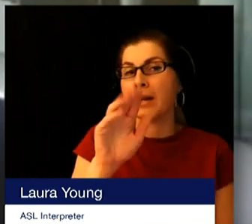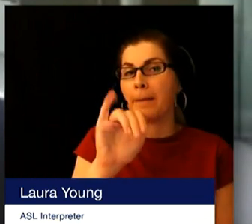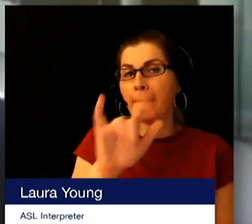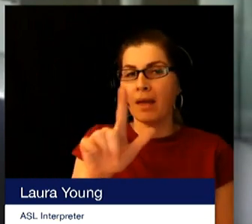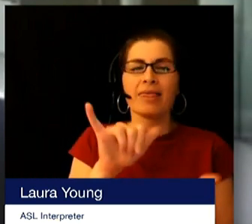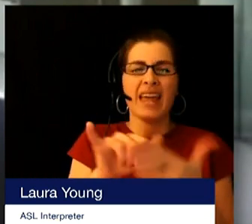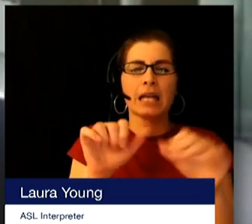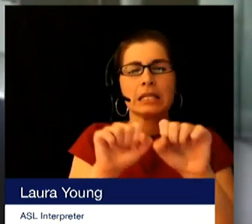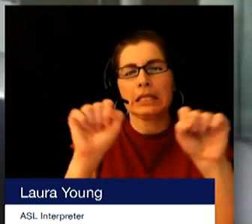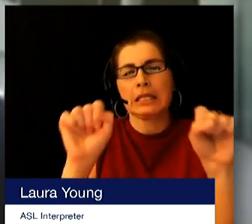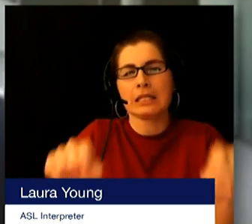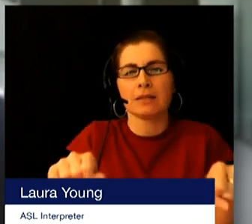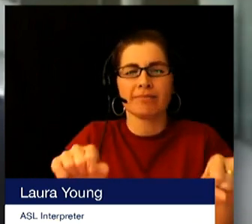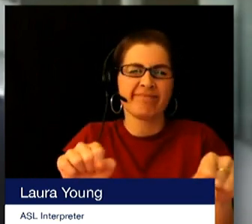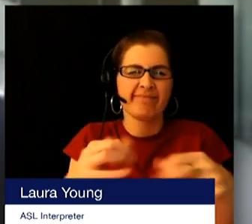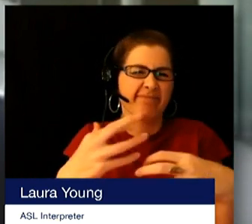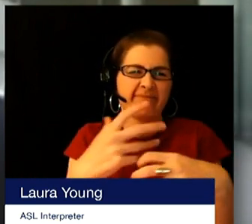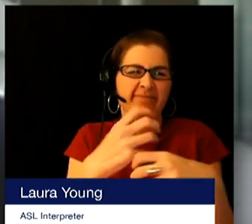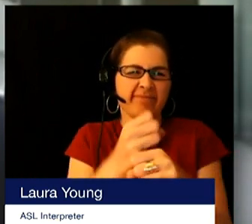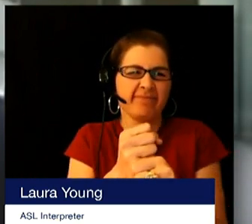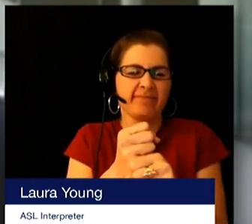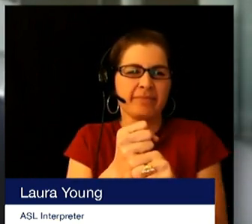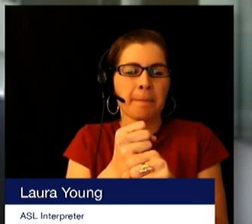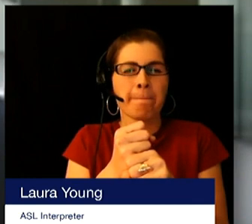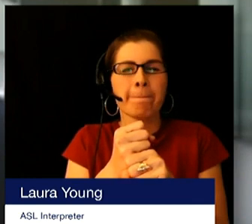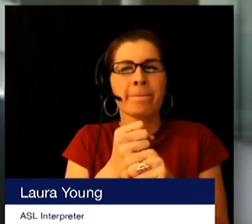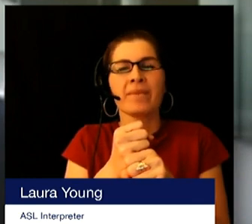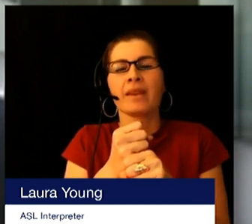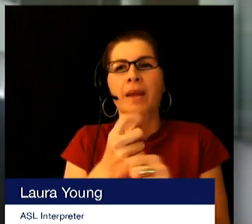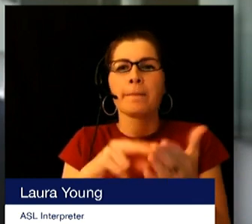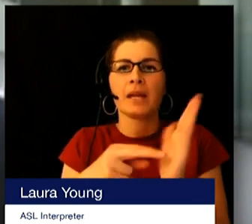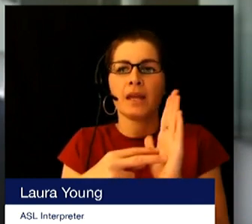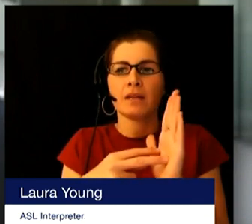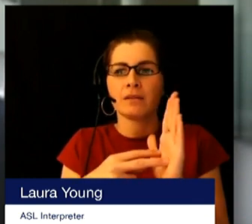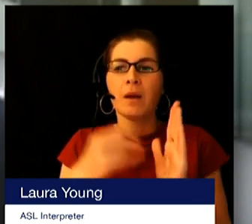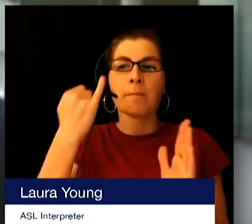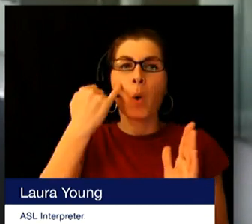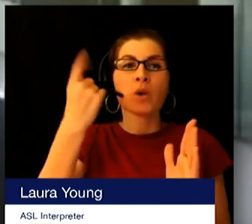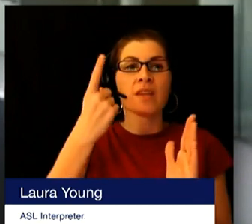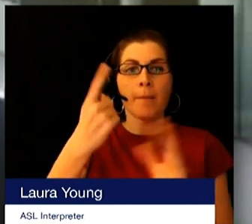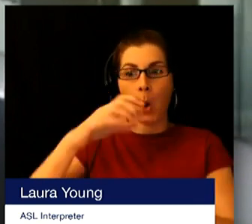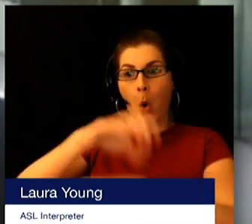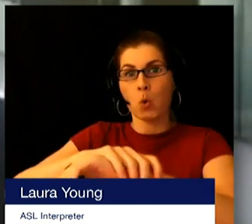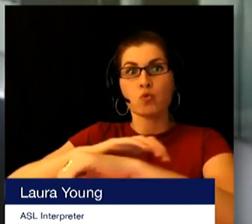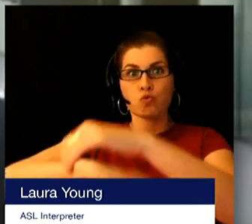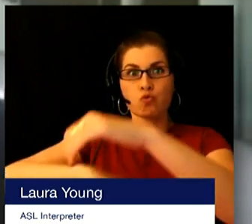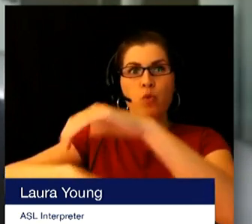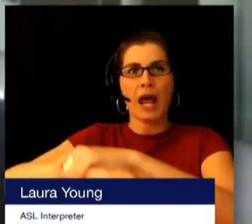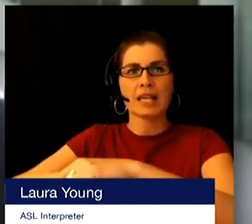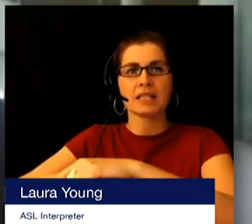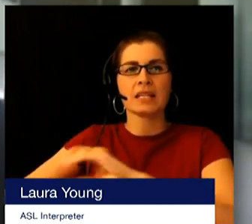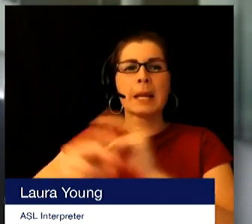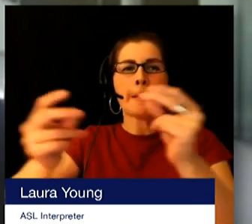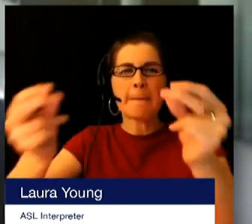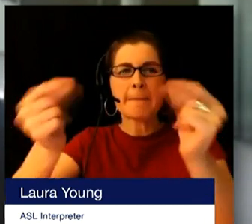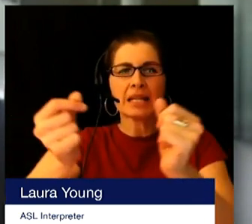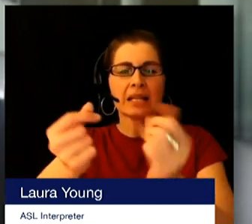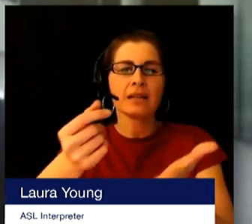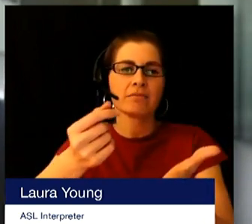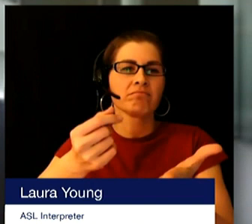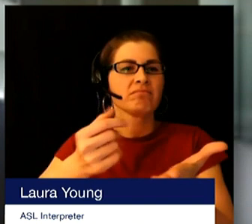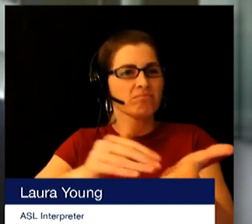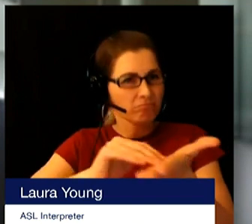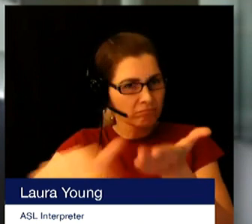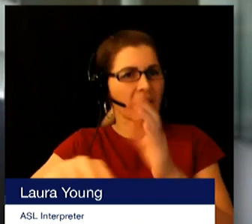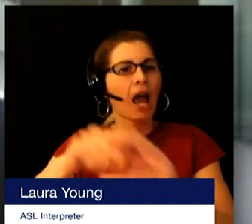in very brief overview terms, where someone who is arrested can immediately buy their way out of custody,